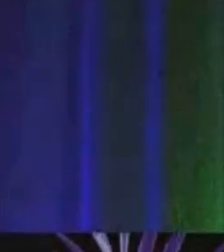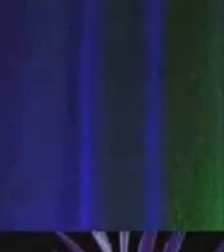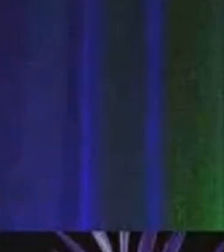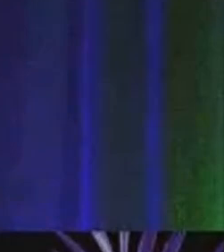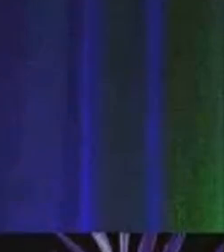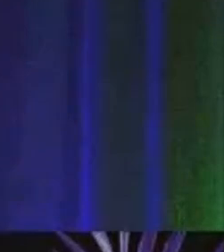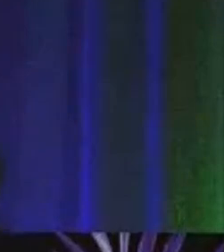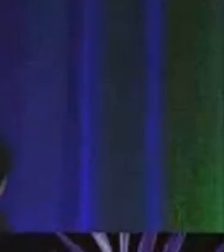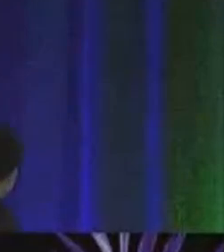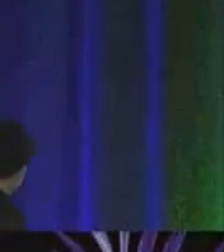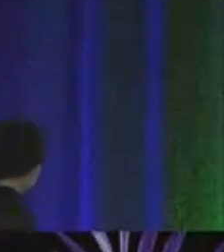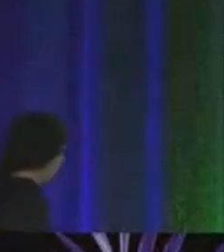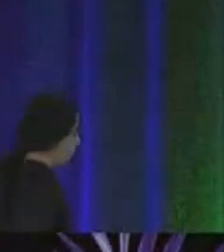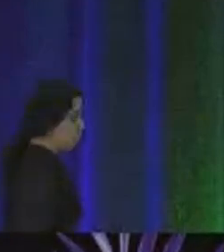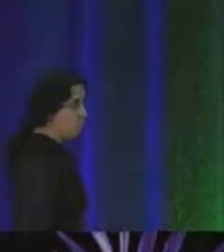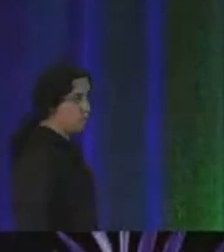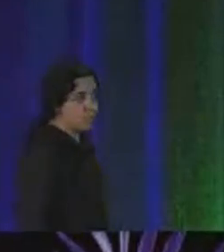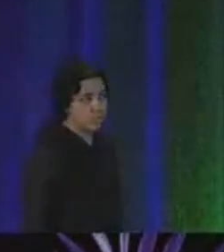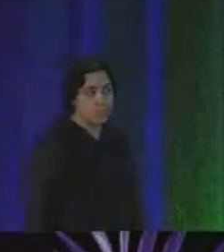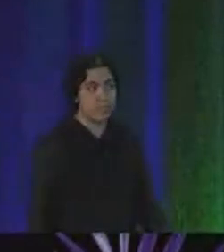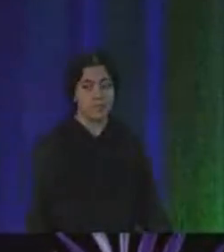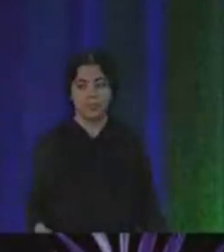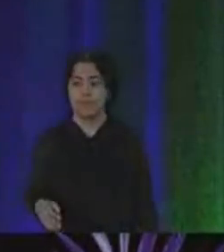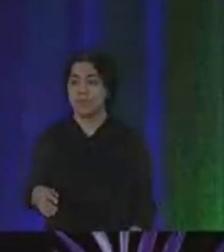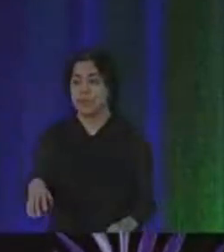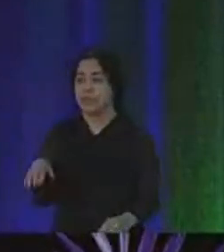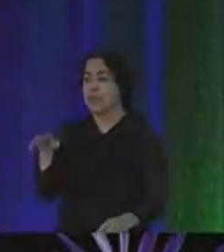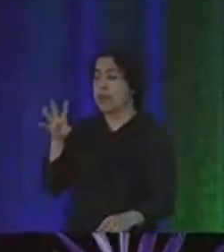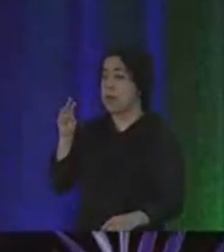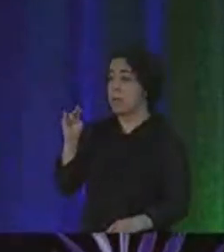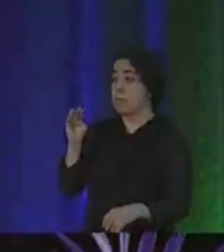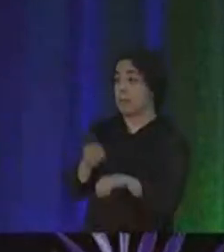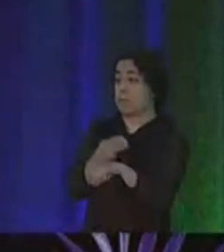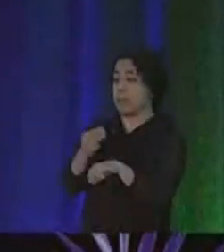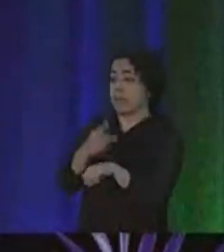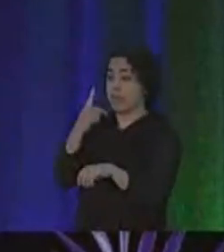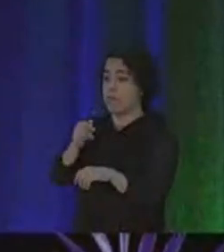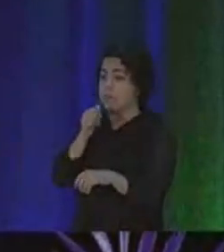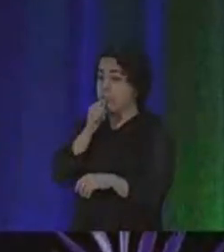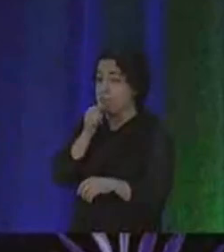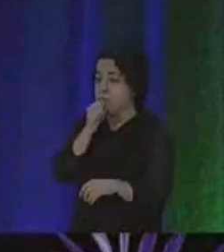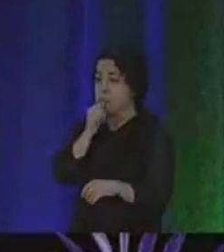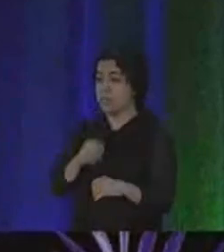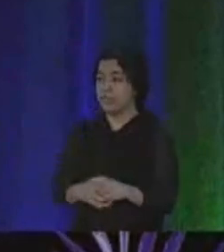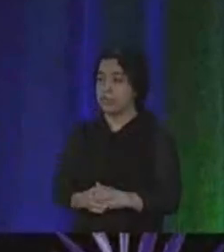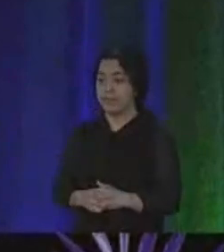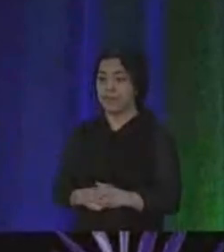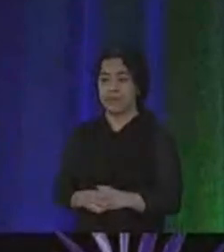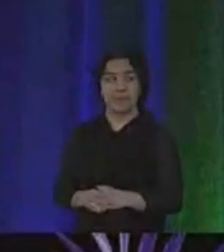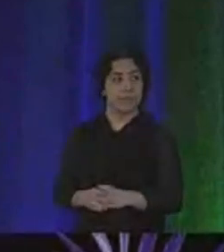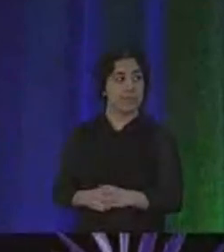Miami for the password. There we go.